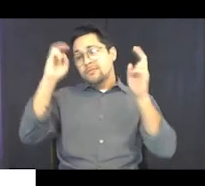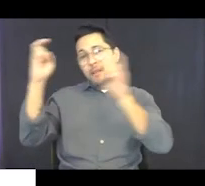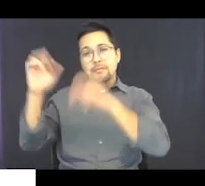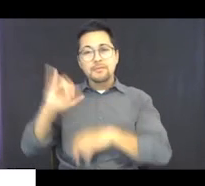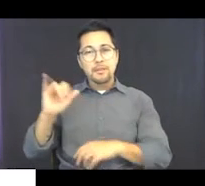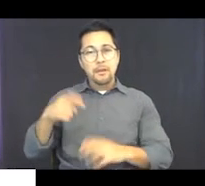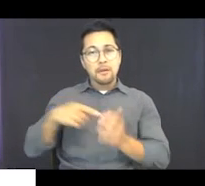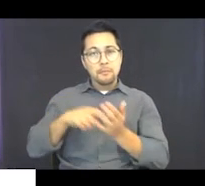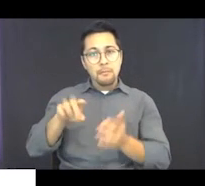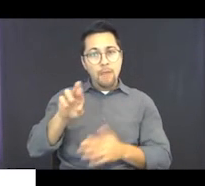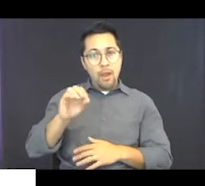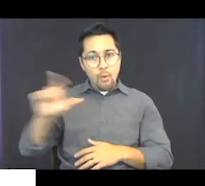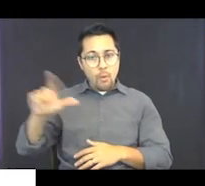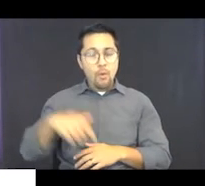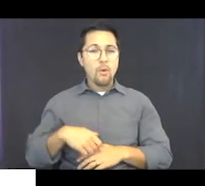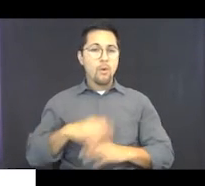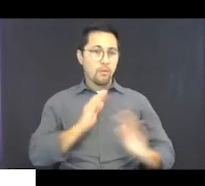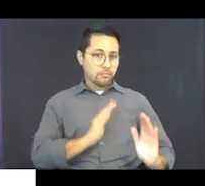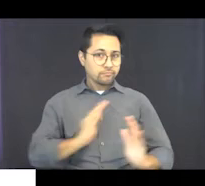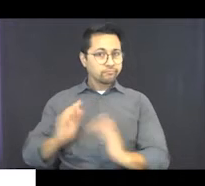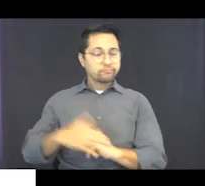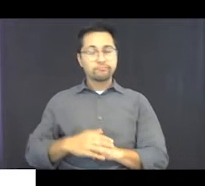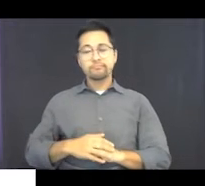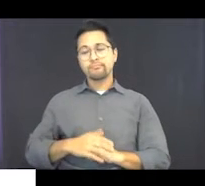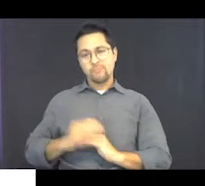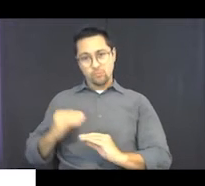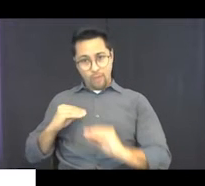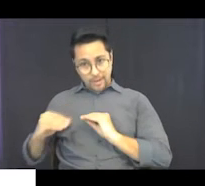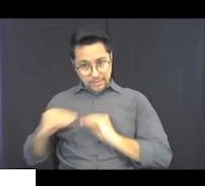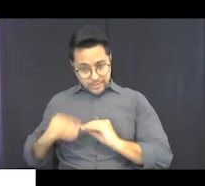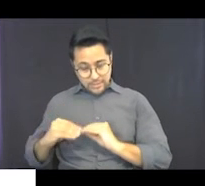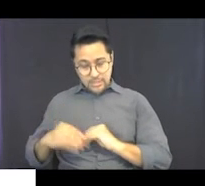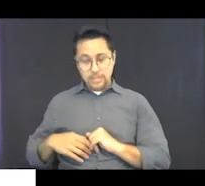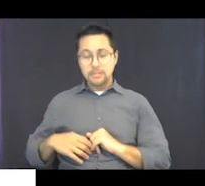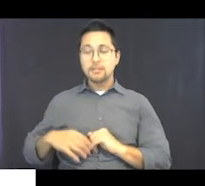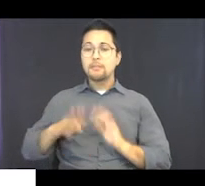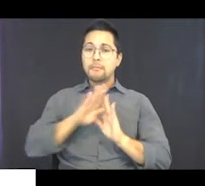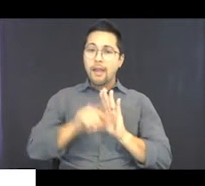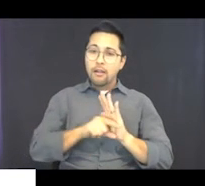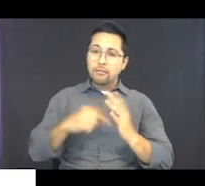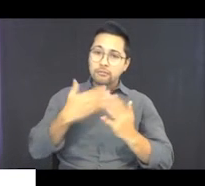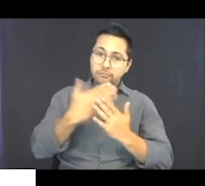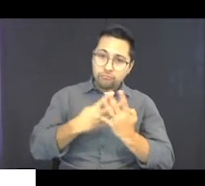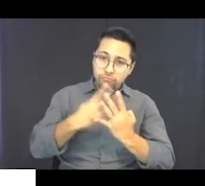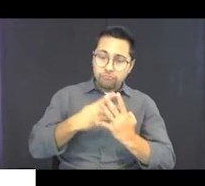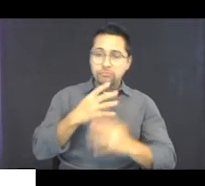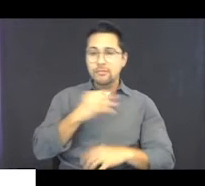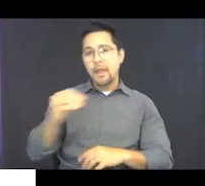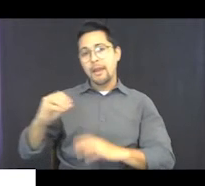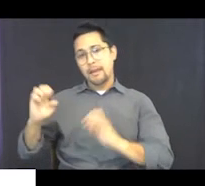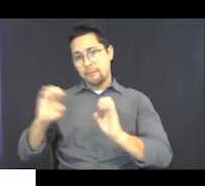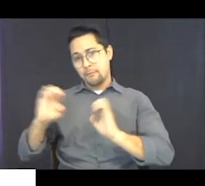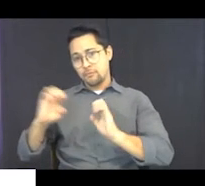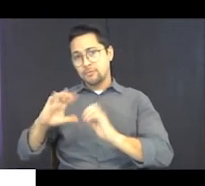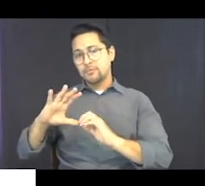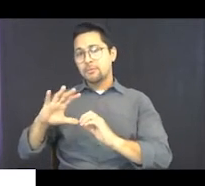payroll, organization, reconciliation, background screenings, and emergency backup